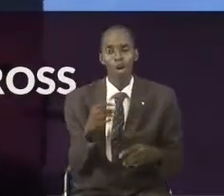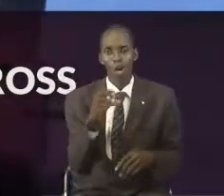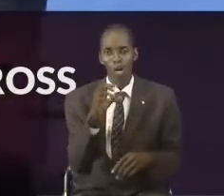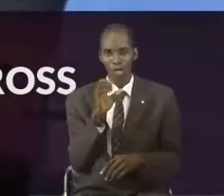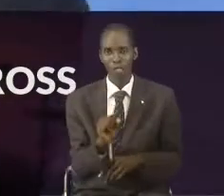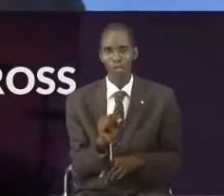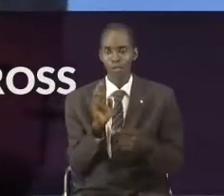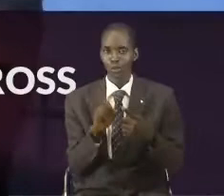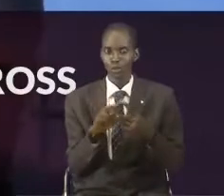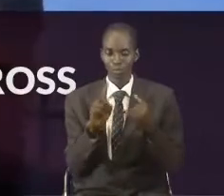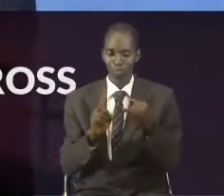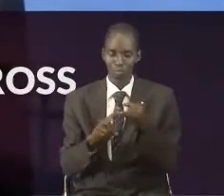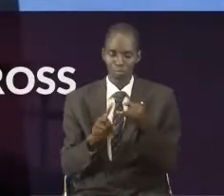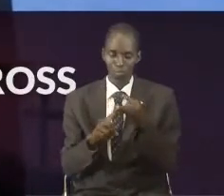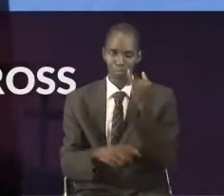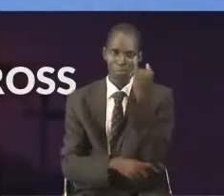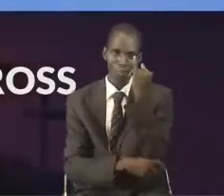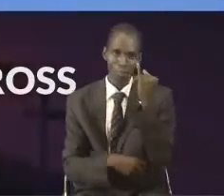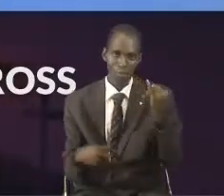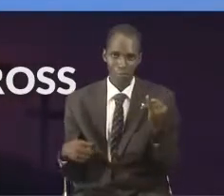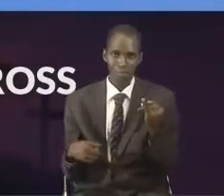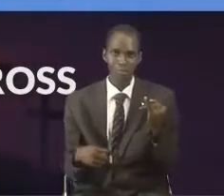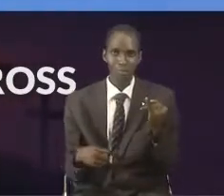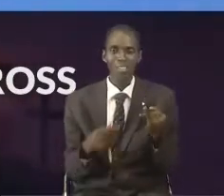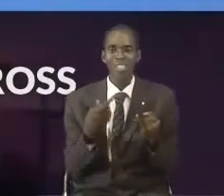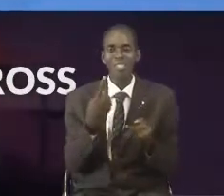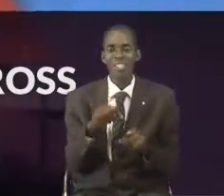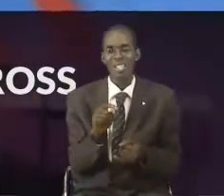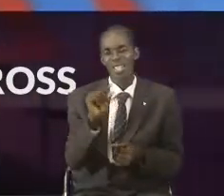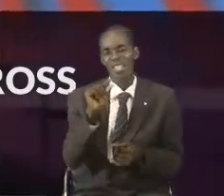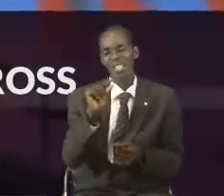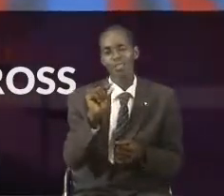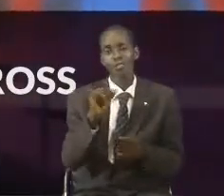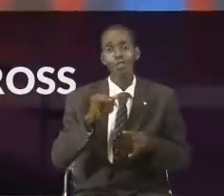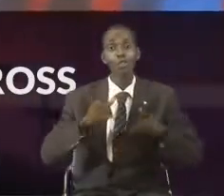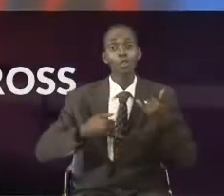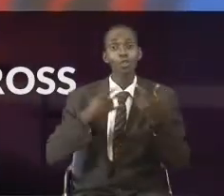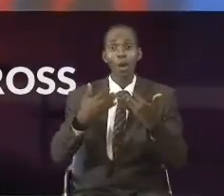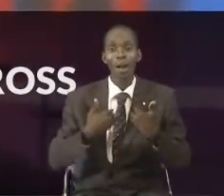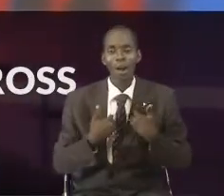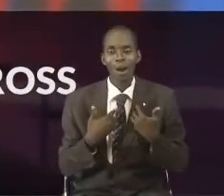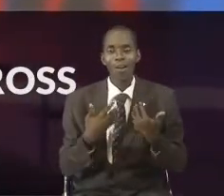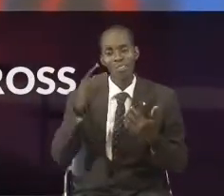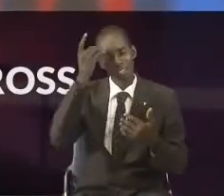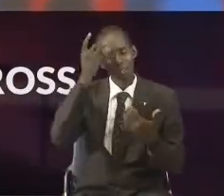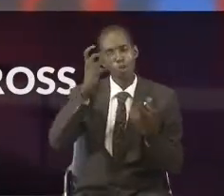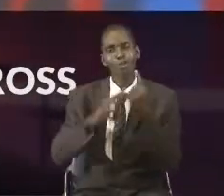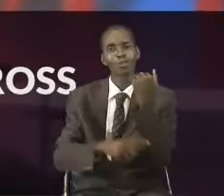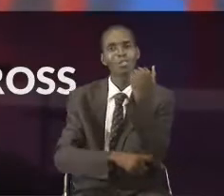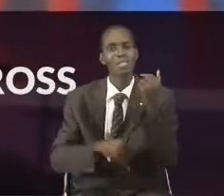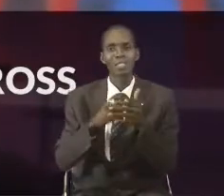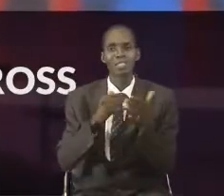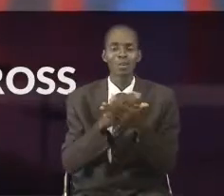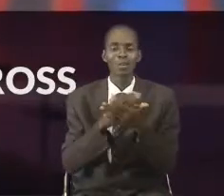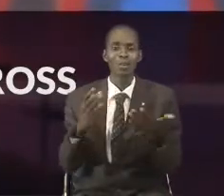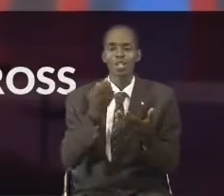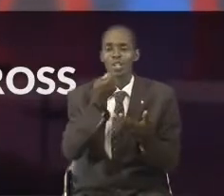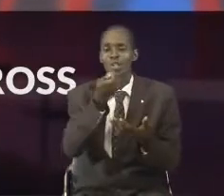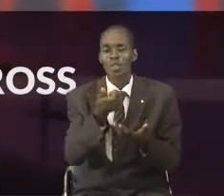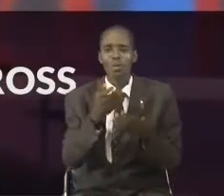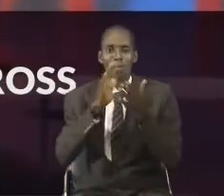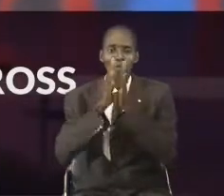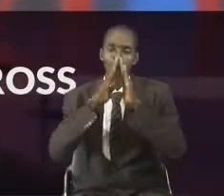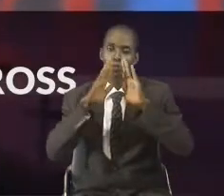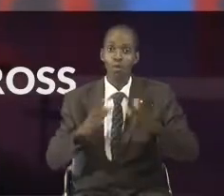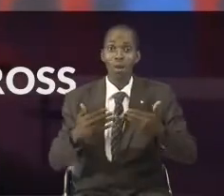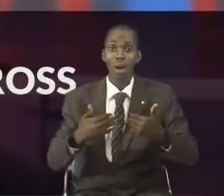lion, the angry lion. He comes and he comes to steal. The little joy you have, he